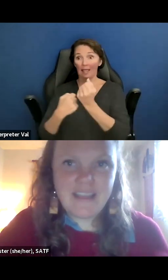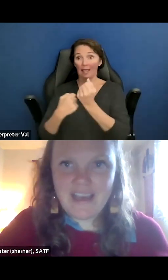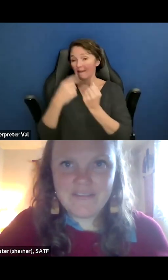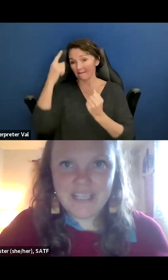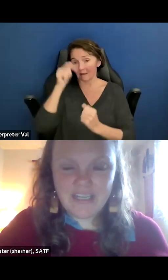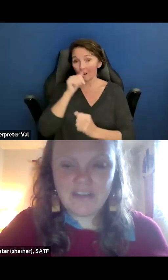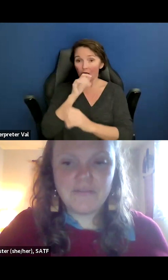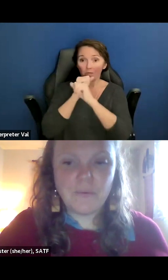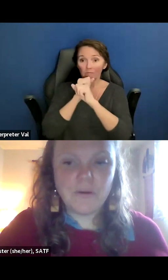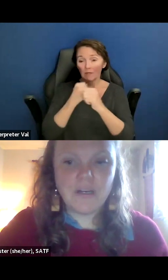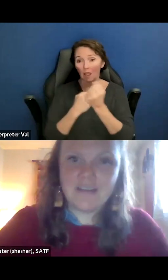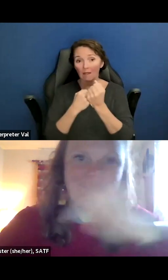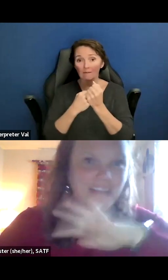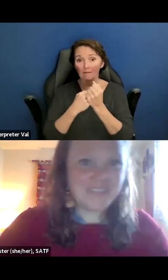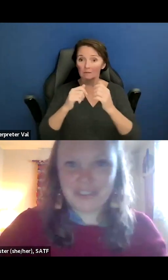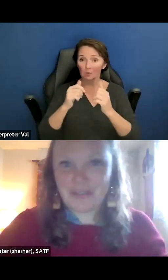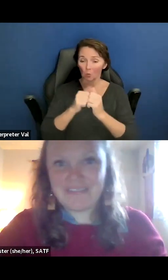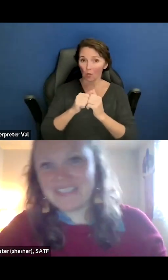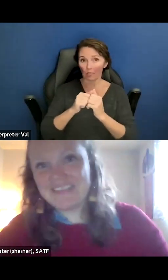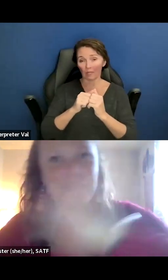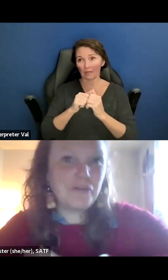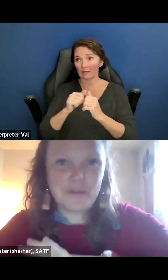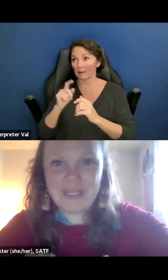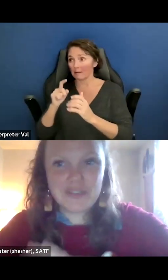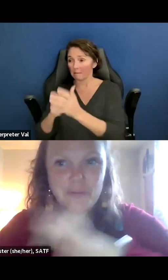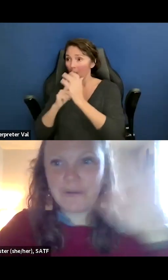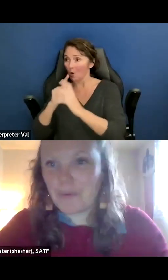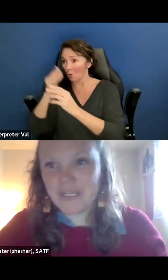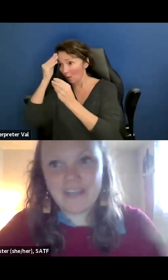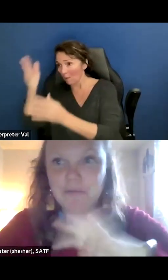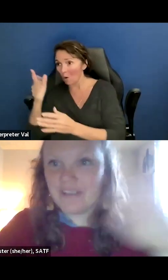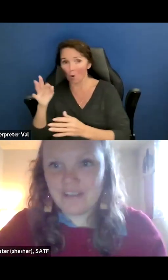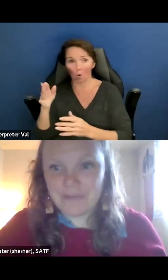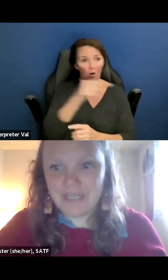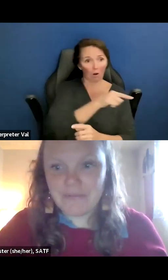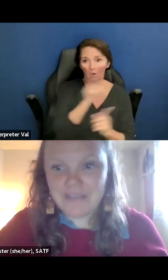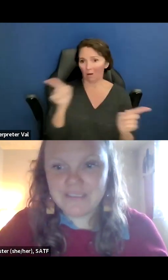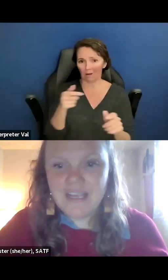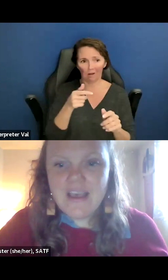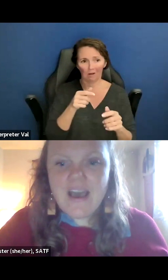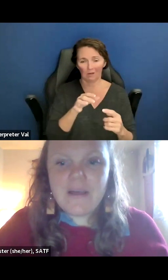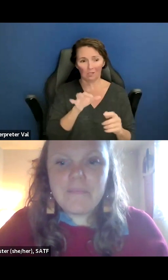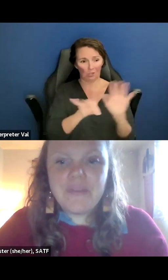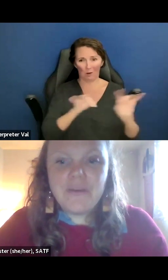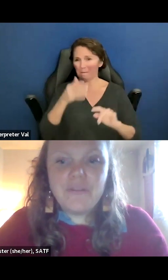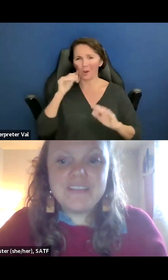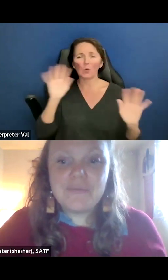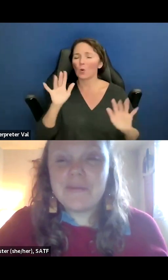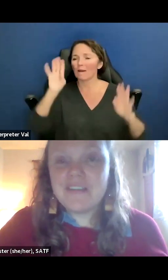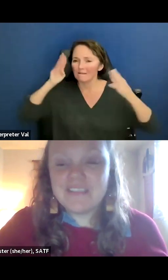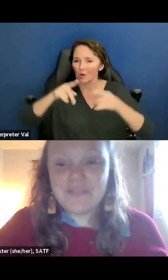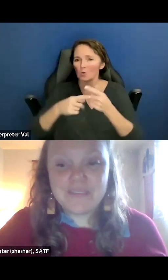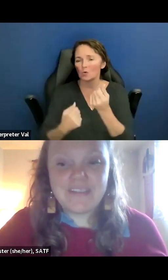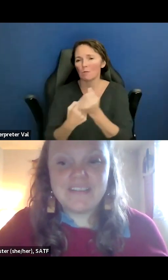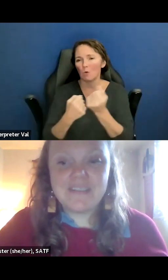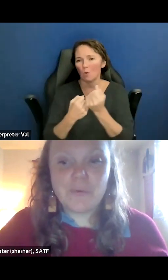we're not advocating for confidential advocacy over mandatory reporting or the other way around. This